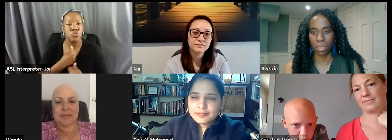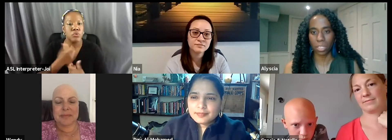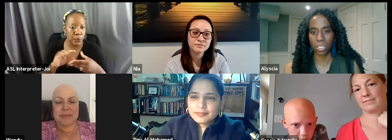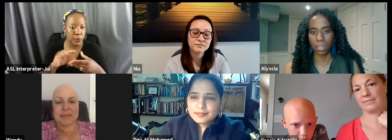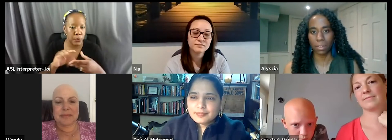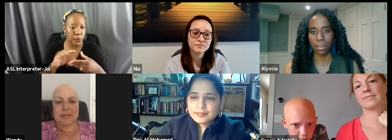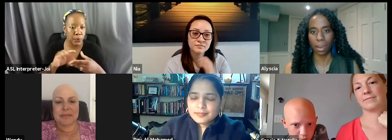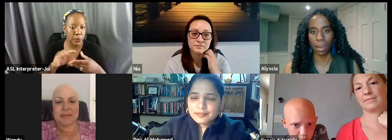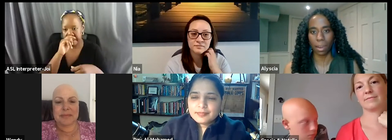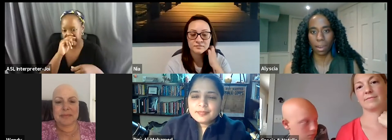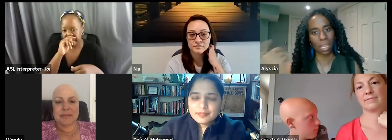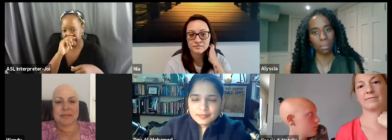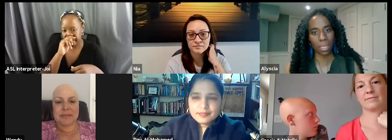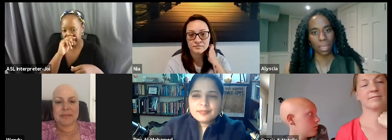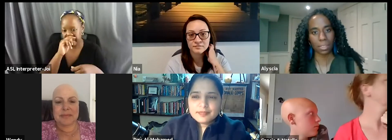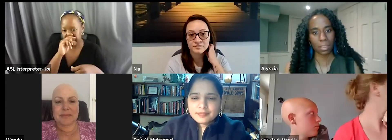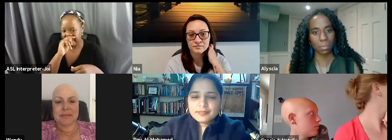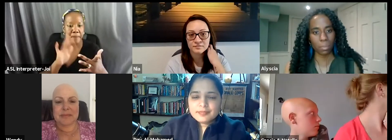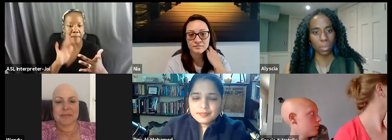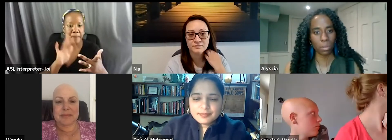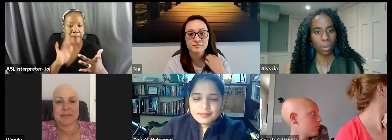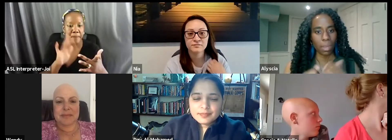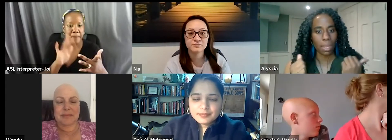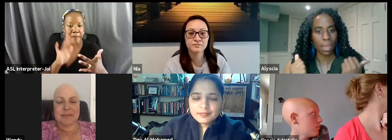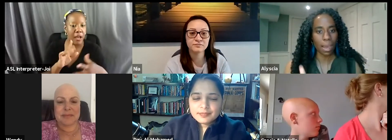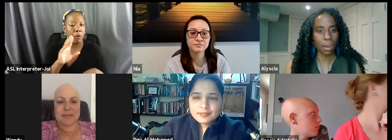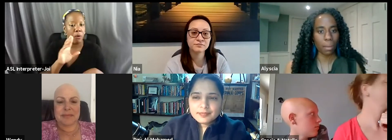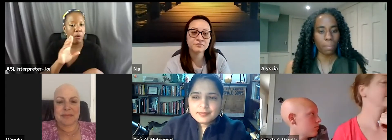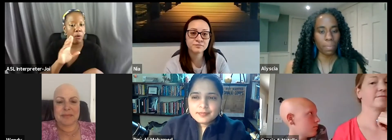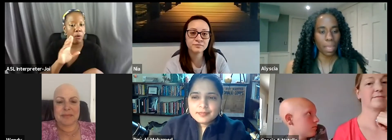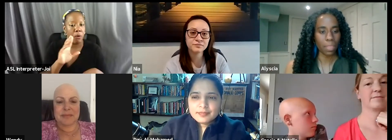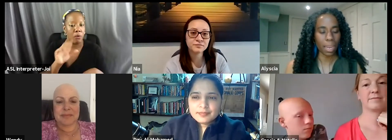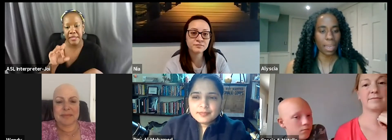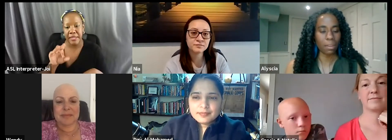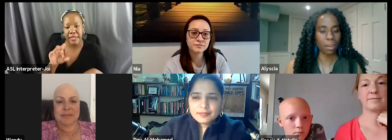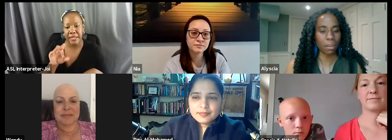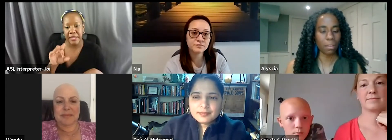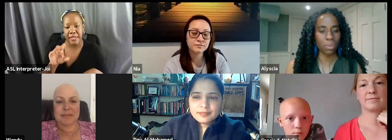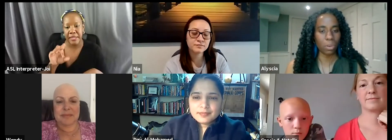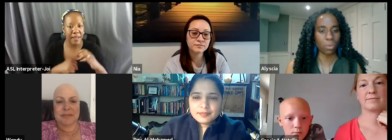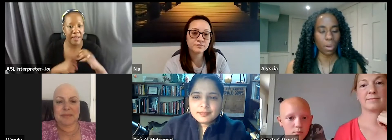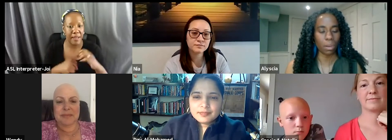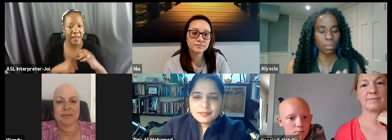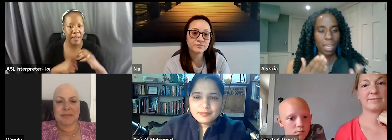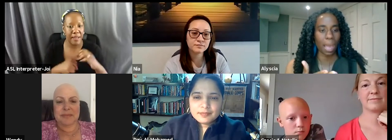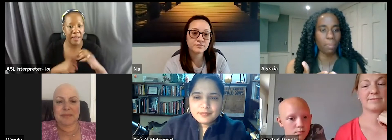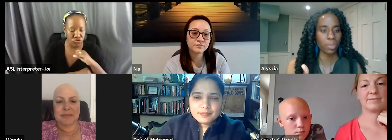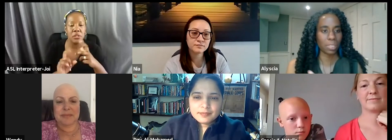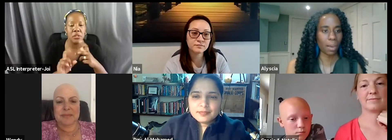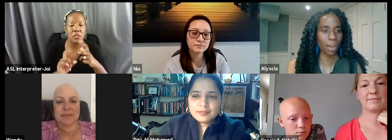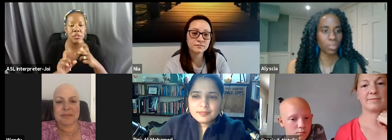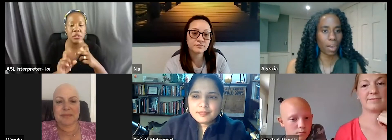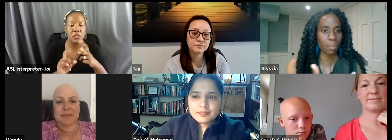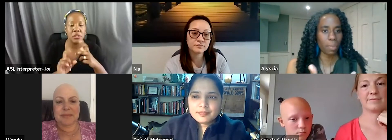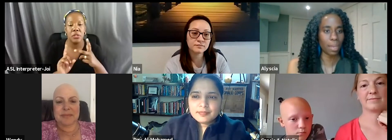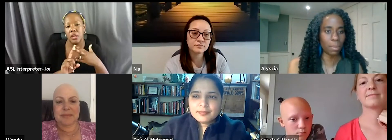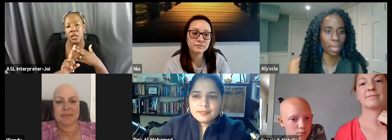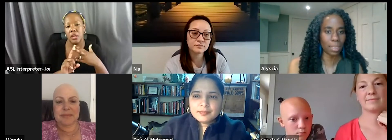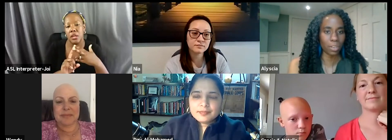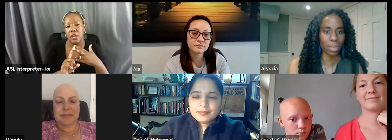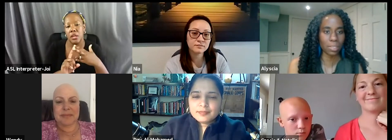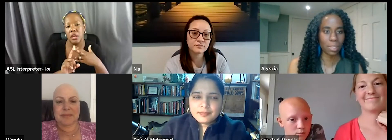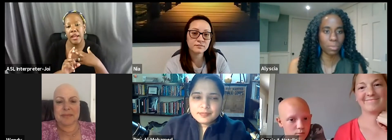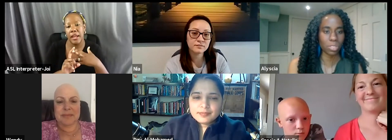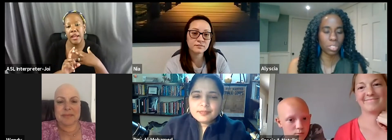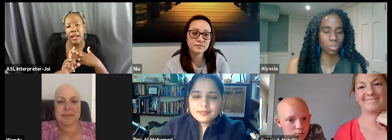Artria Foundation. I did the same thing. I sent them a blurb. And then I had, CAP, which is how I met